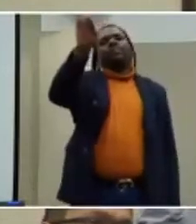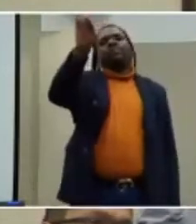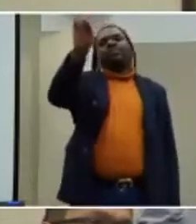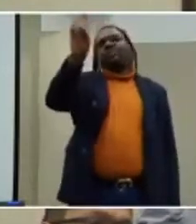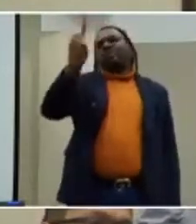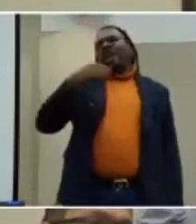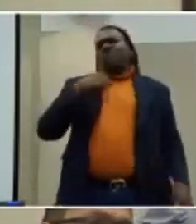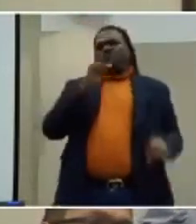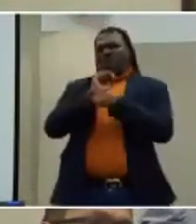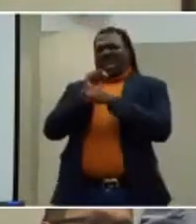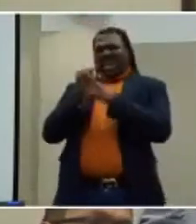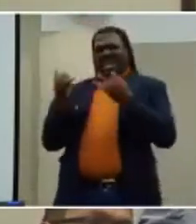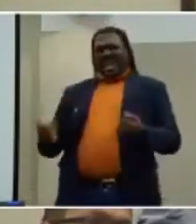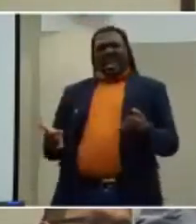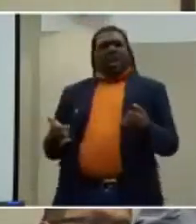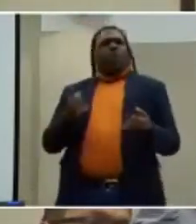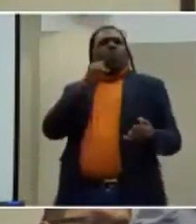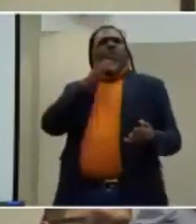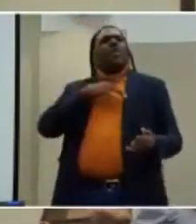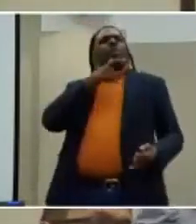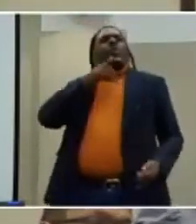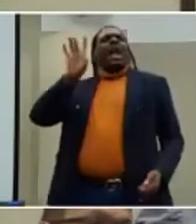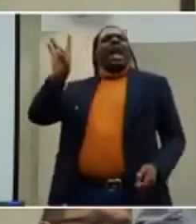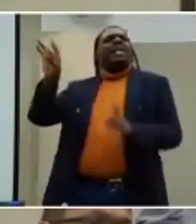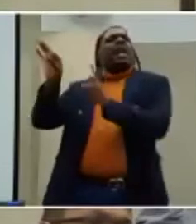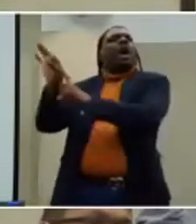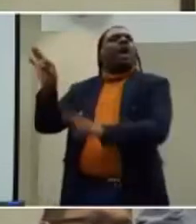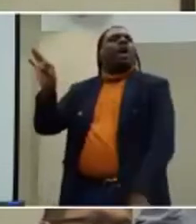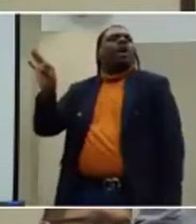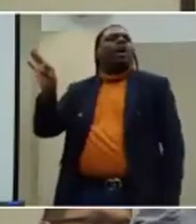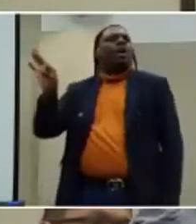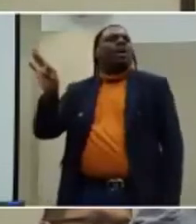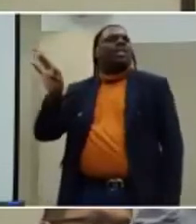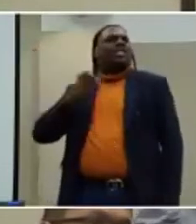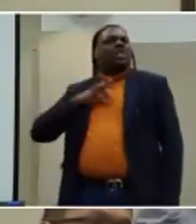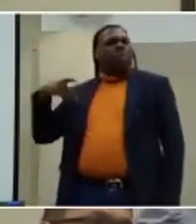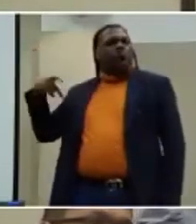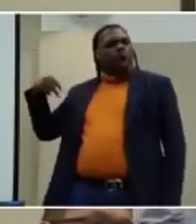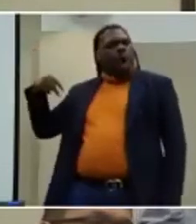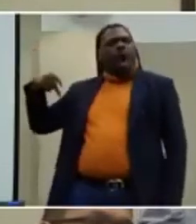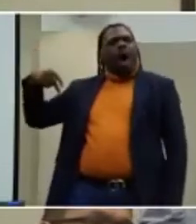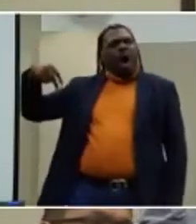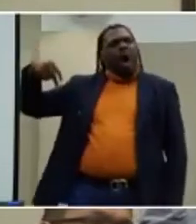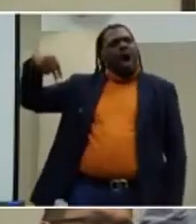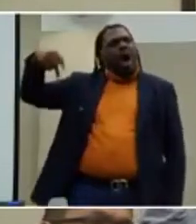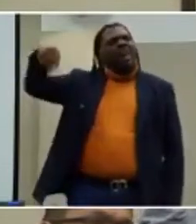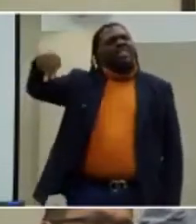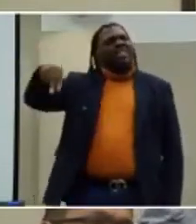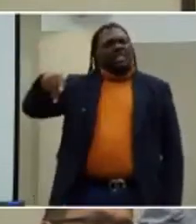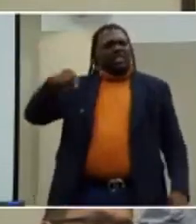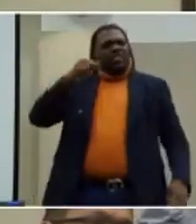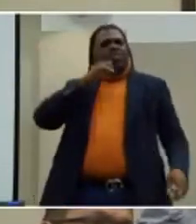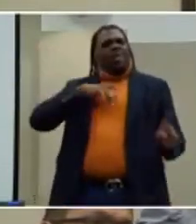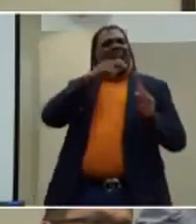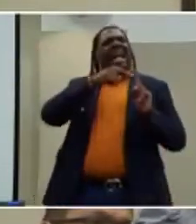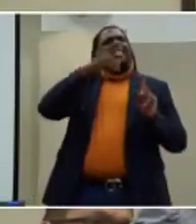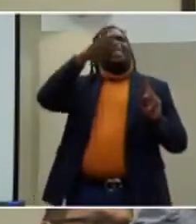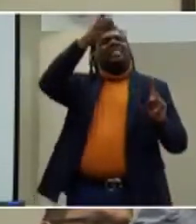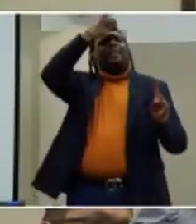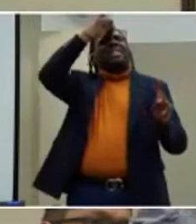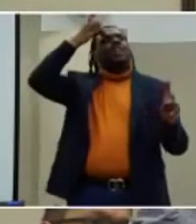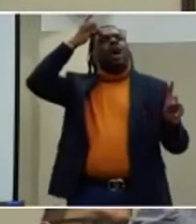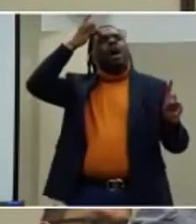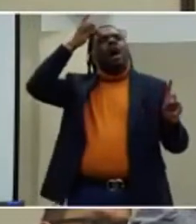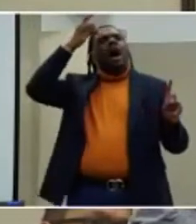I'm working right now with an 89-year-old woman who walks a couple miles every day. She has macular degeneration and was unable